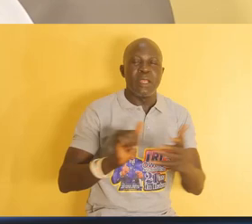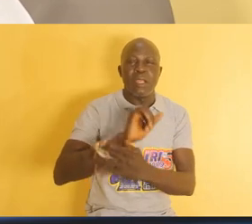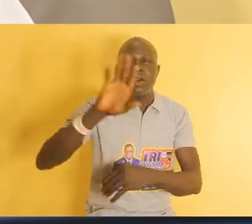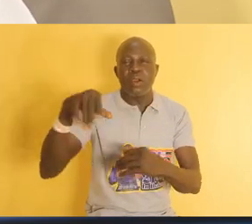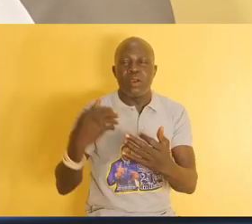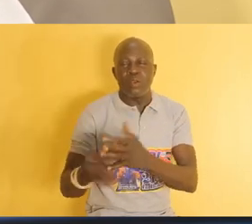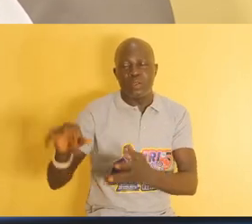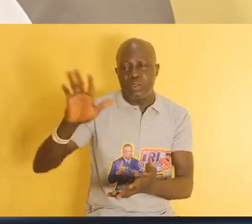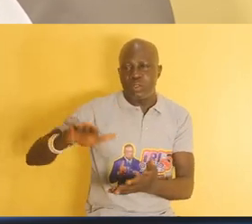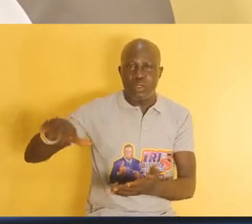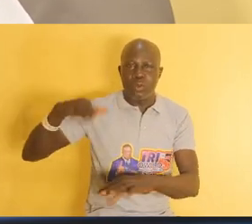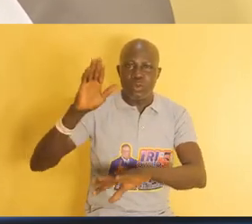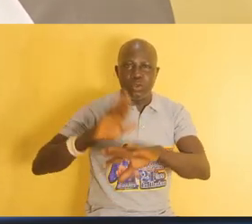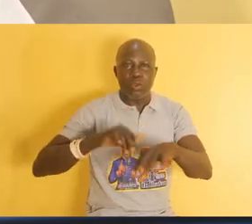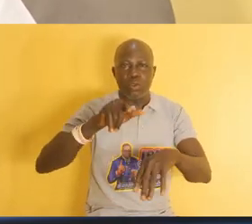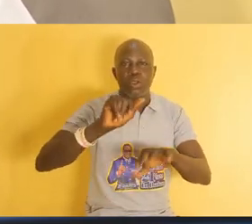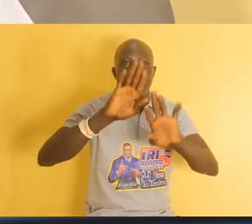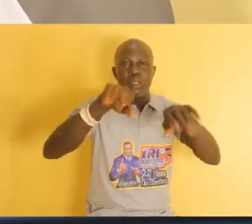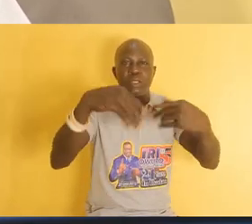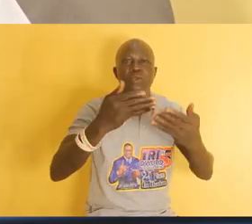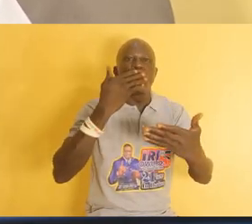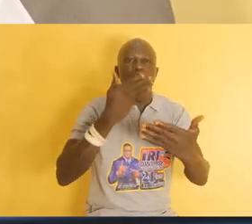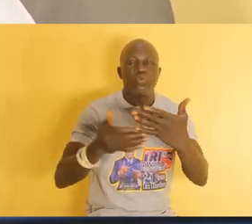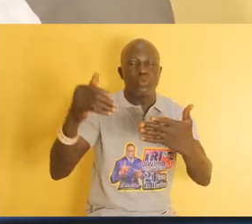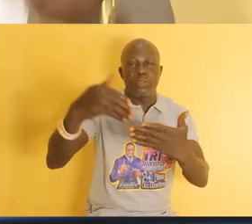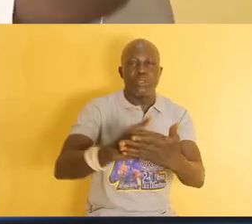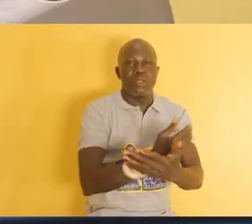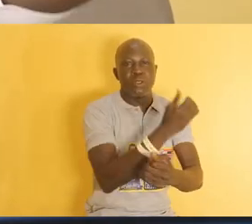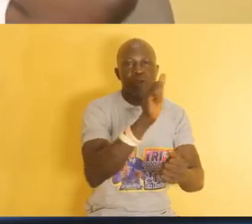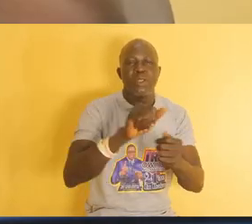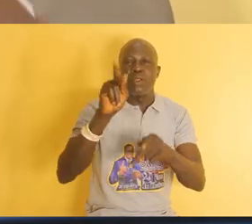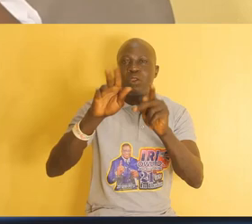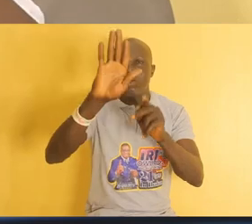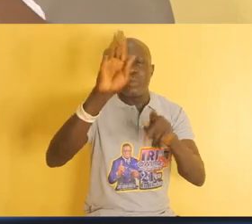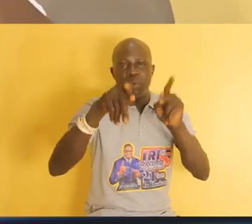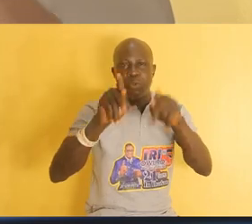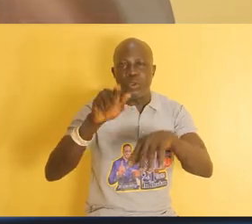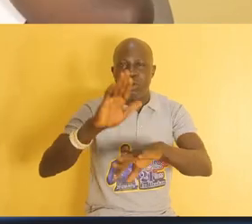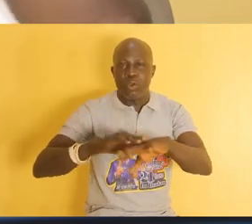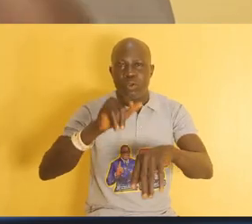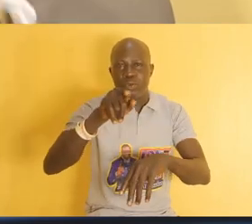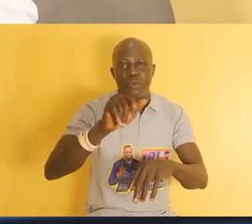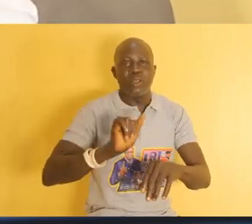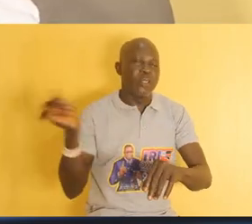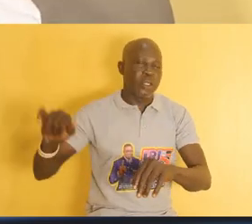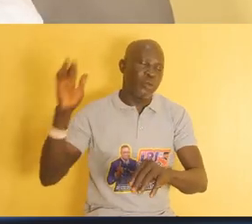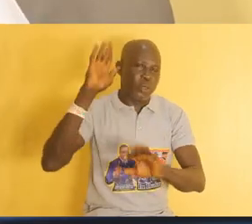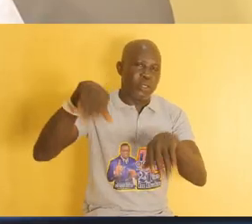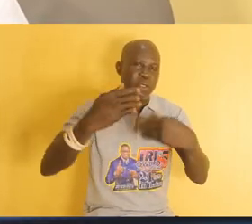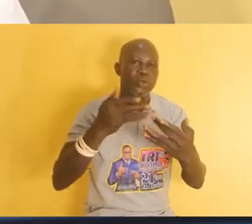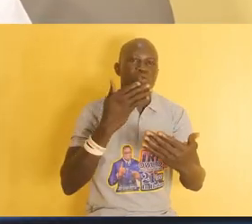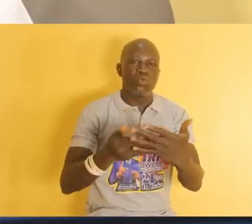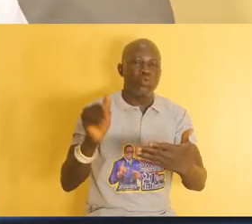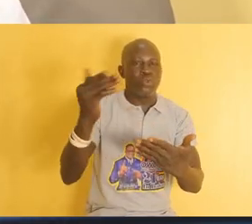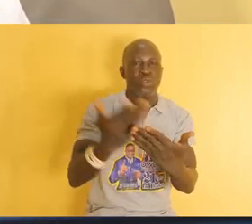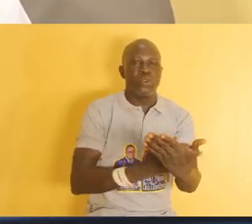re pe o your children will call you a fun oniroyin ayo I give you good news awon eniyan re pe o your people will call you wa fun oniroyin ayo I give you